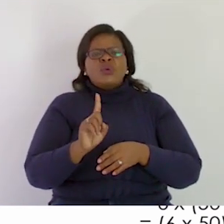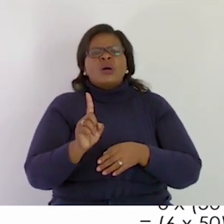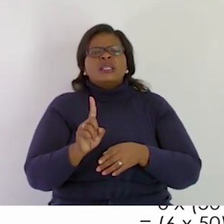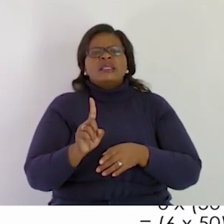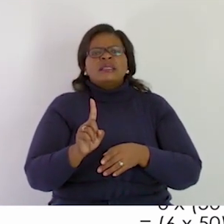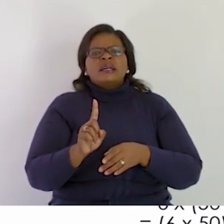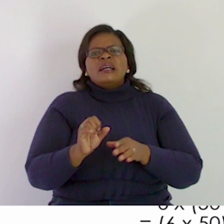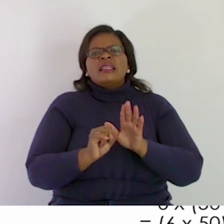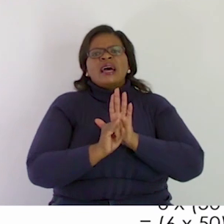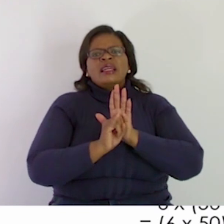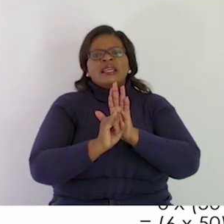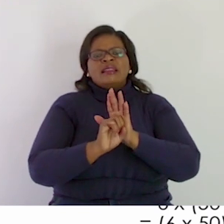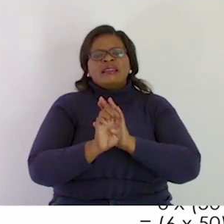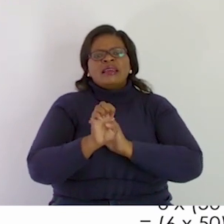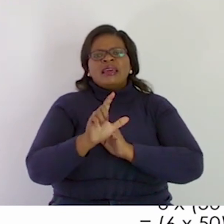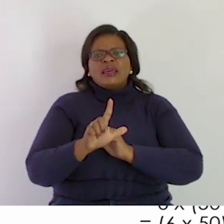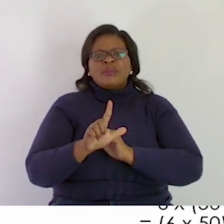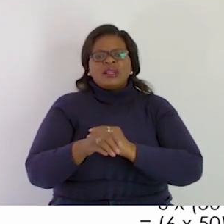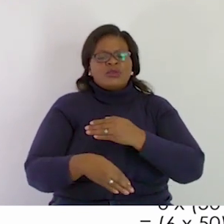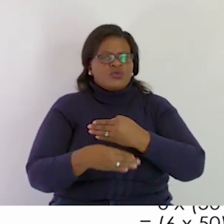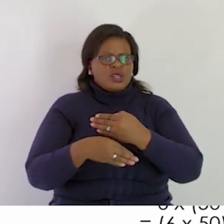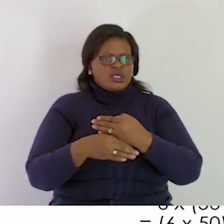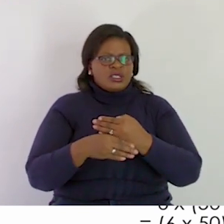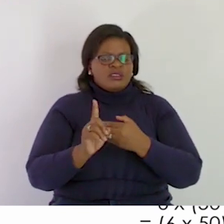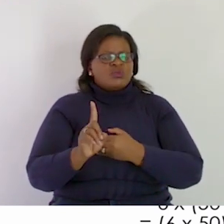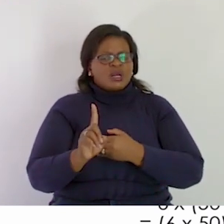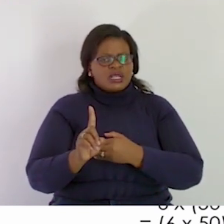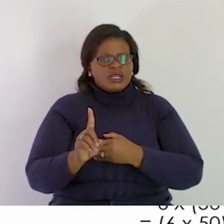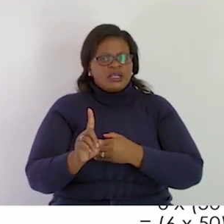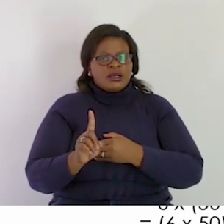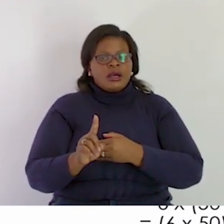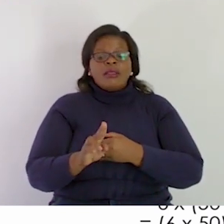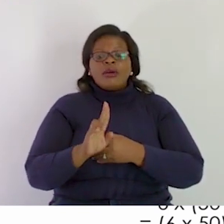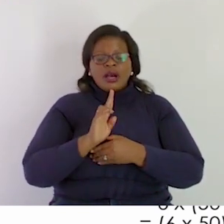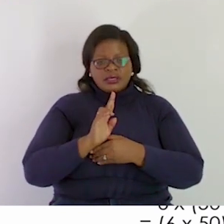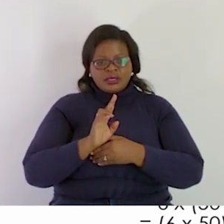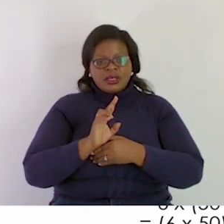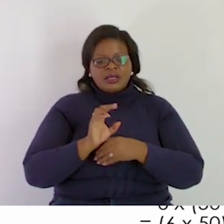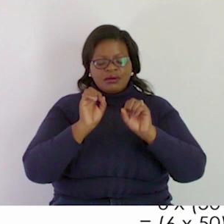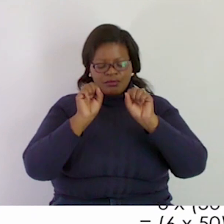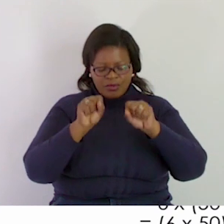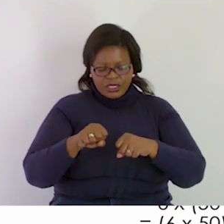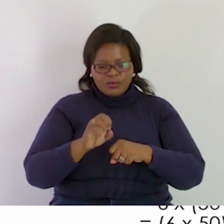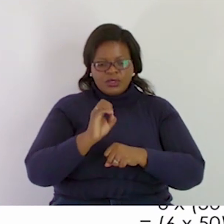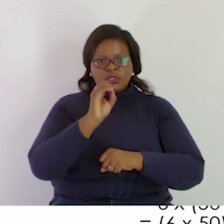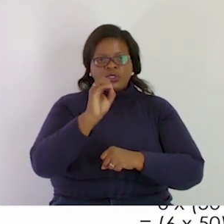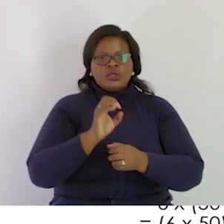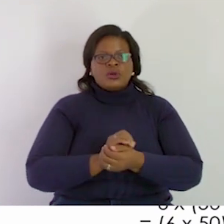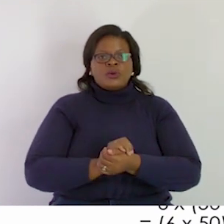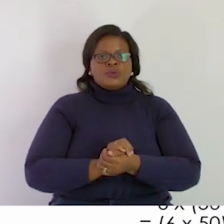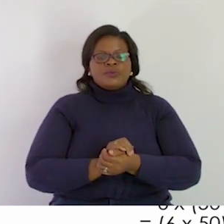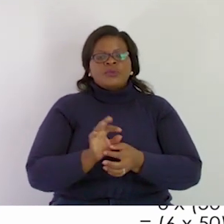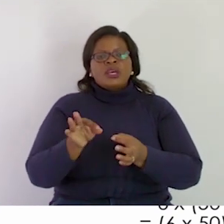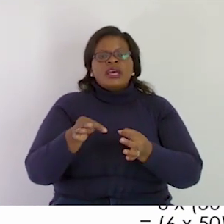identity element of addition? Then you must answer as 0. To explain